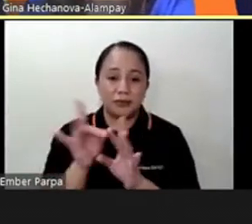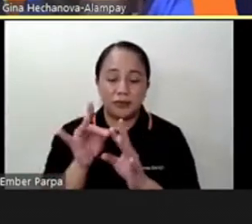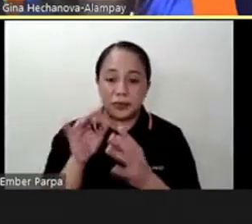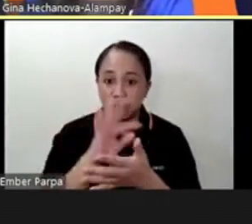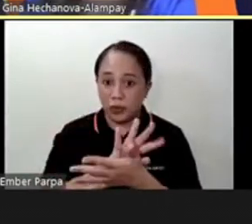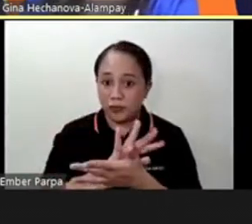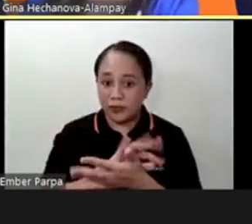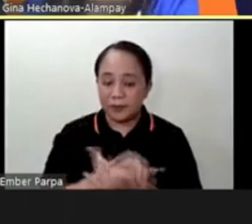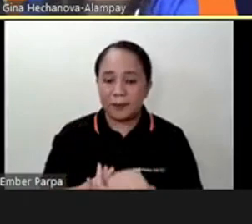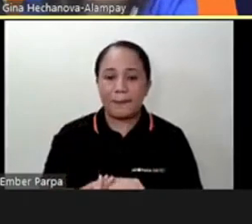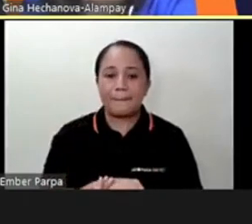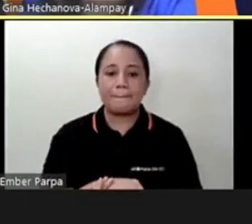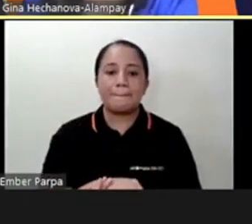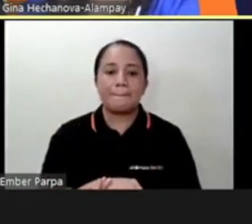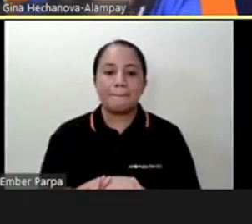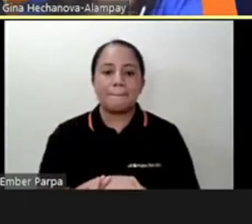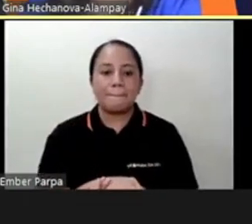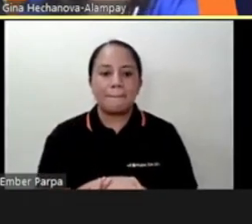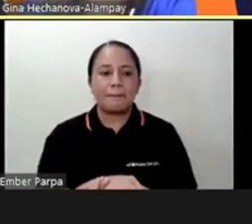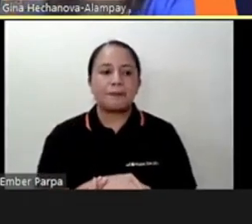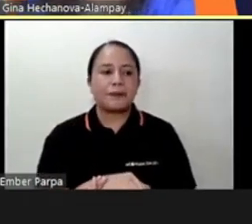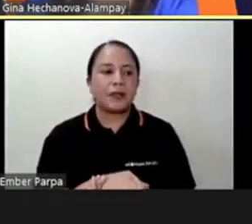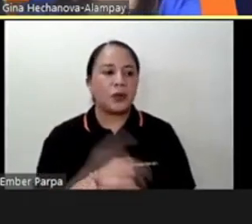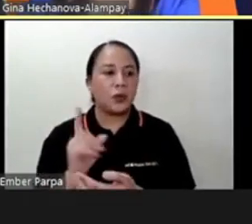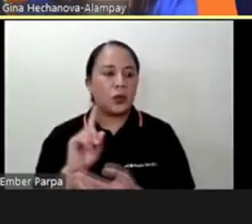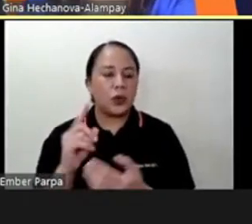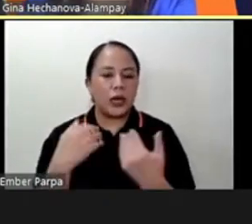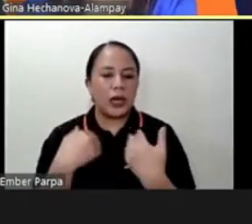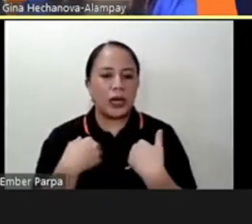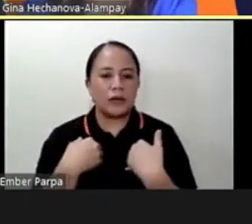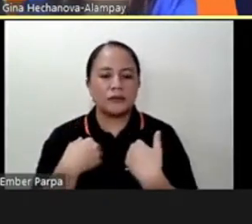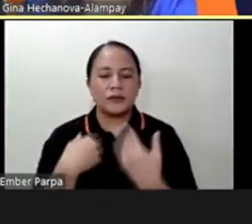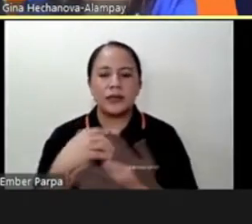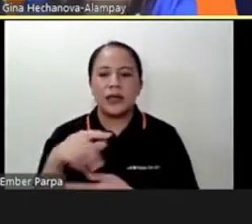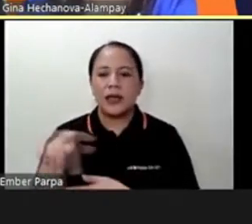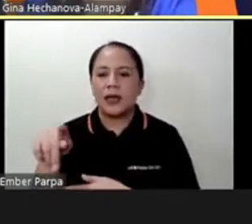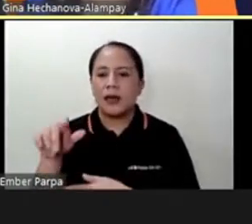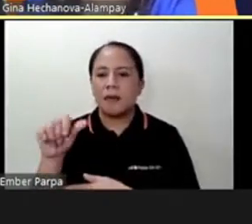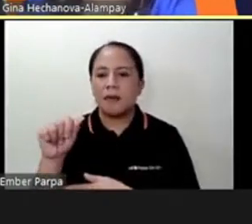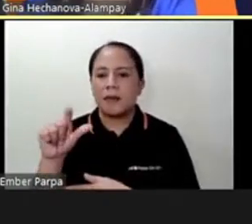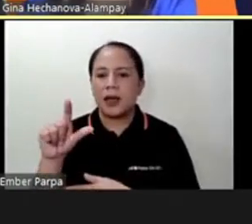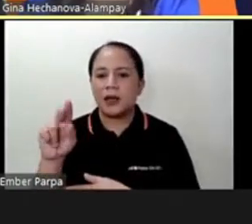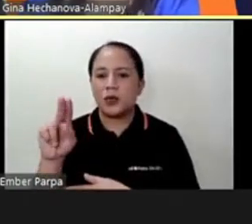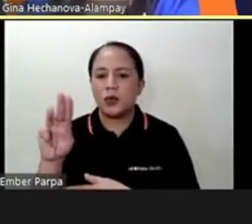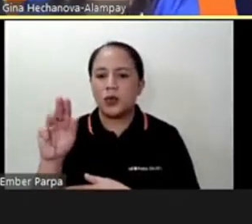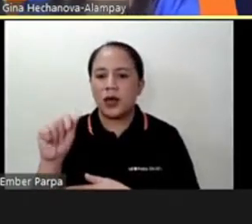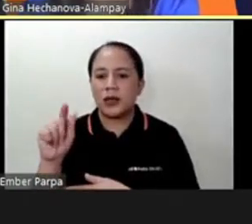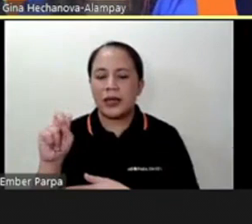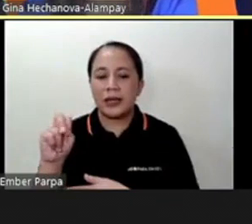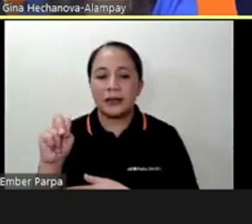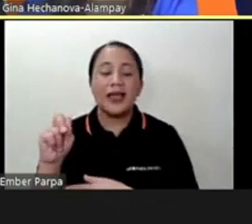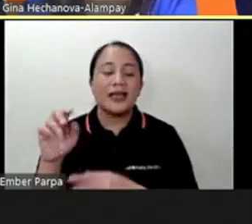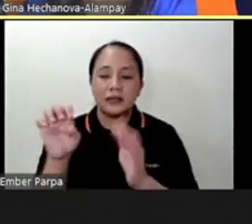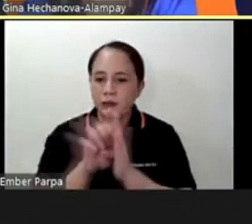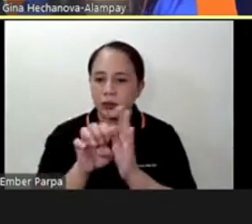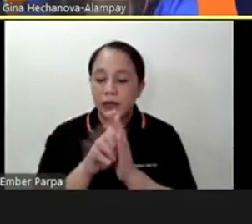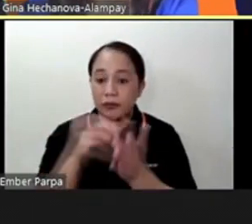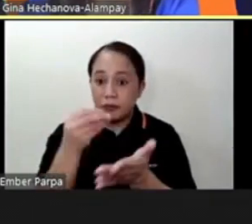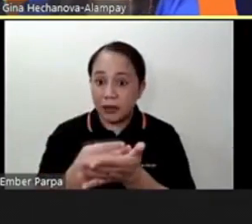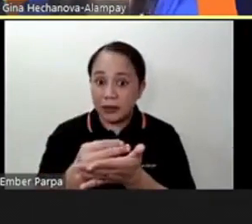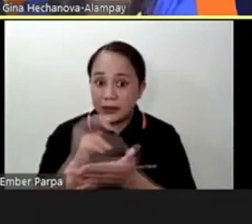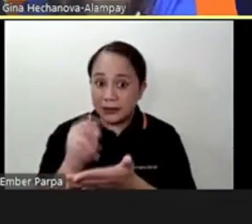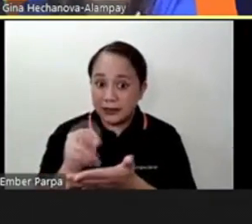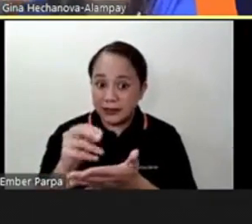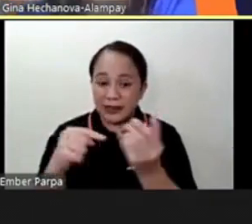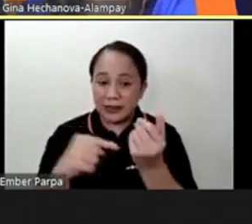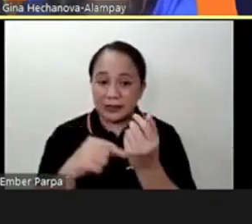COVID. So they have this paluwagan system na kung kailangan mo ng extra